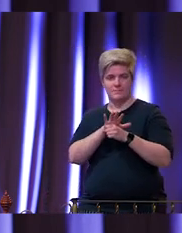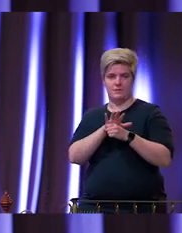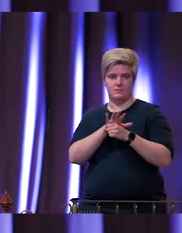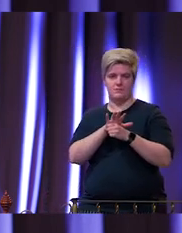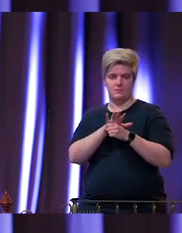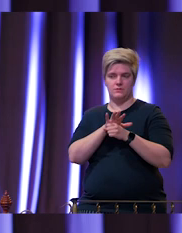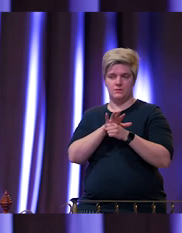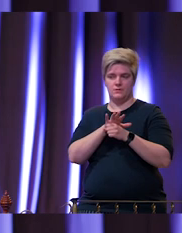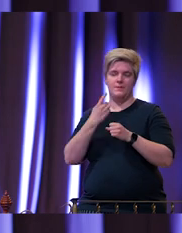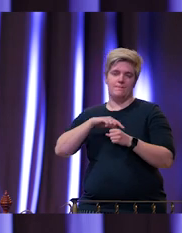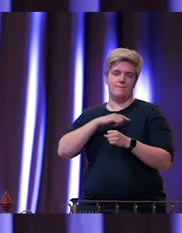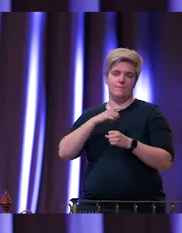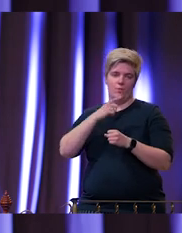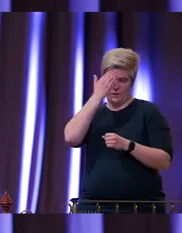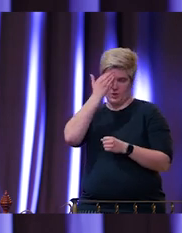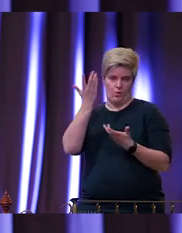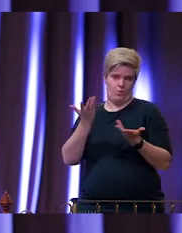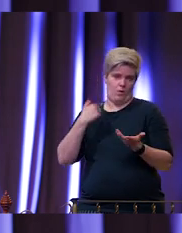because we just know, right? We just know what we know.